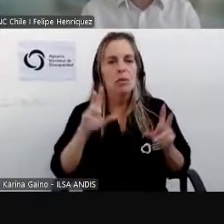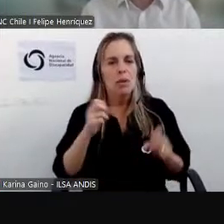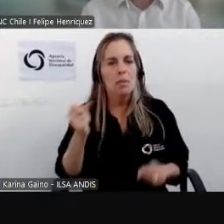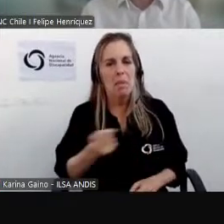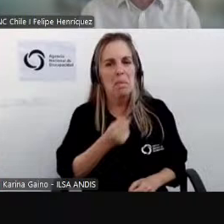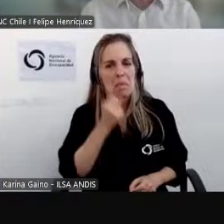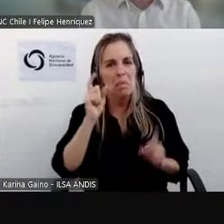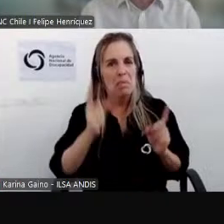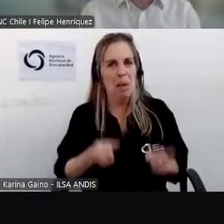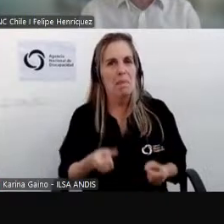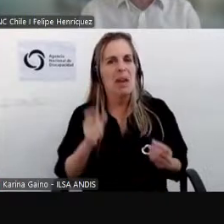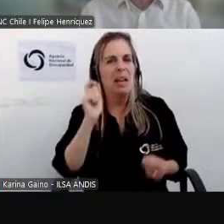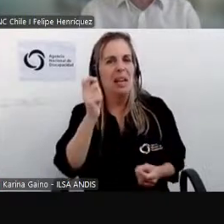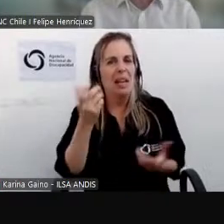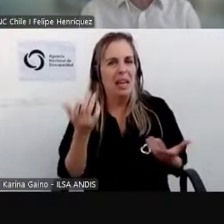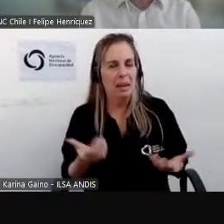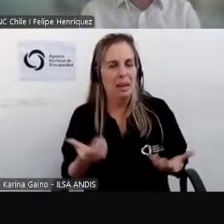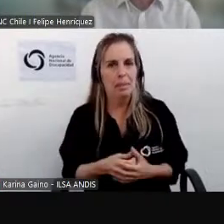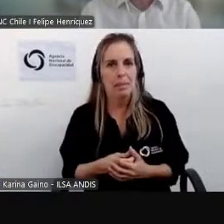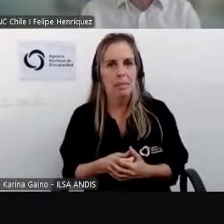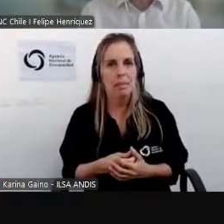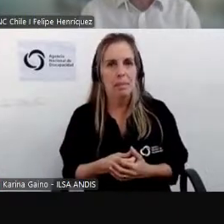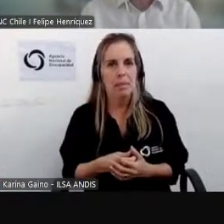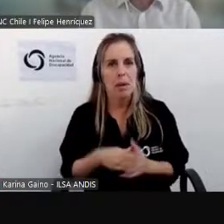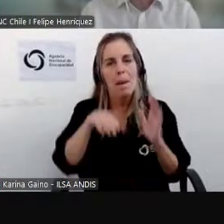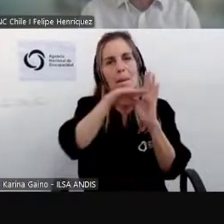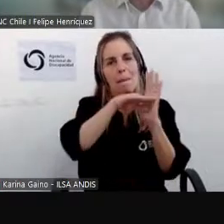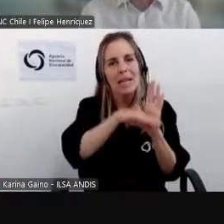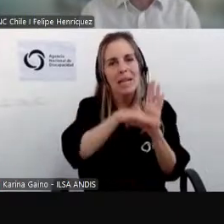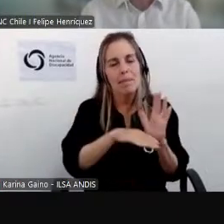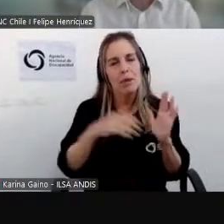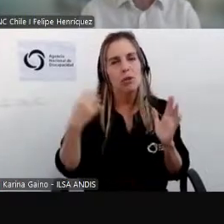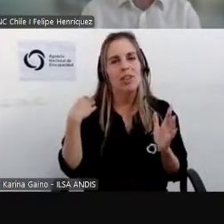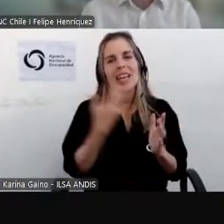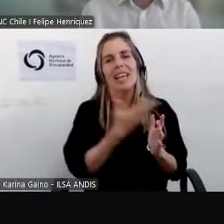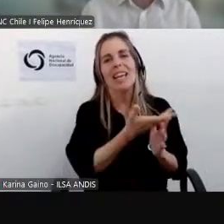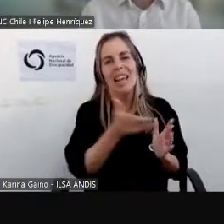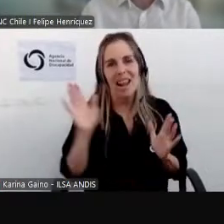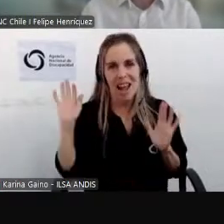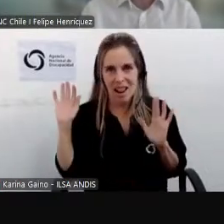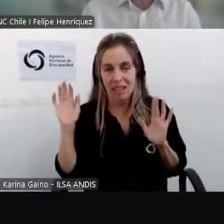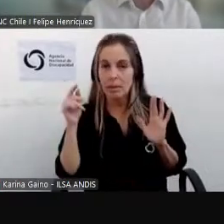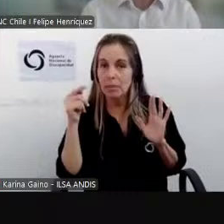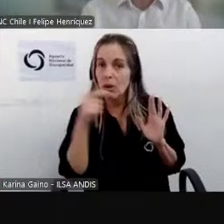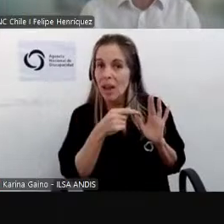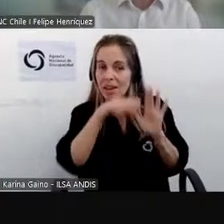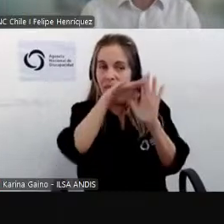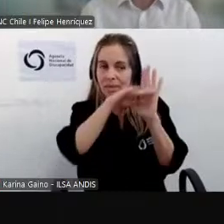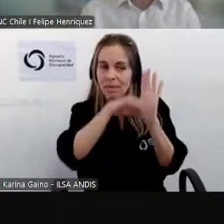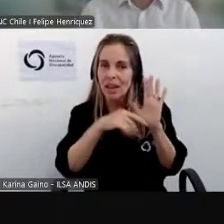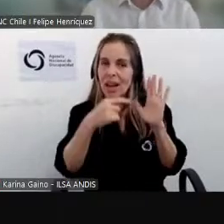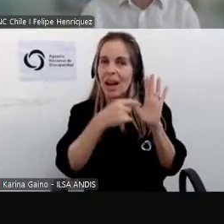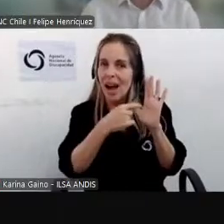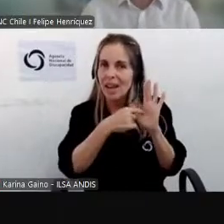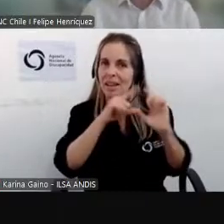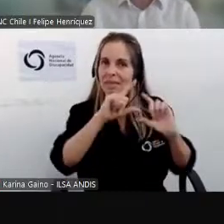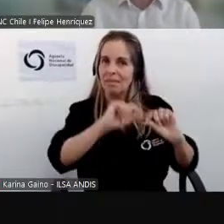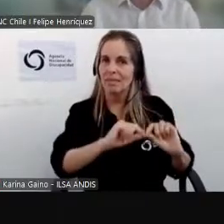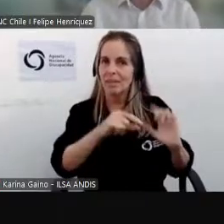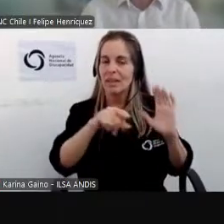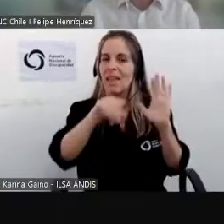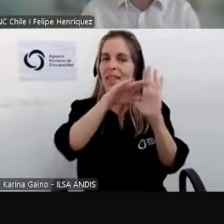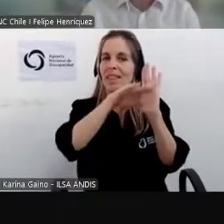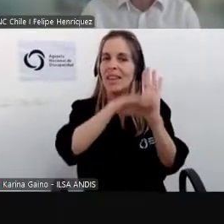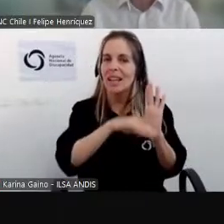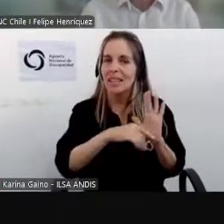an issue that is quite frequently mentioned are the general principles. And this is the case